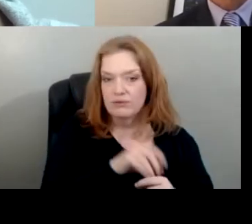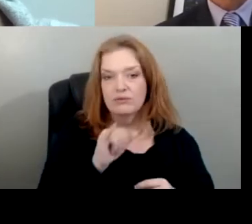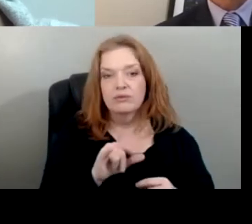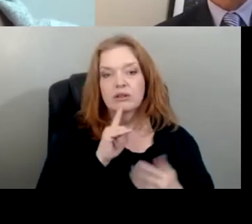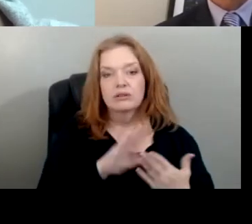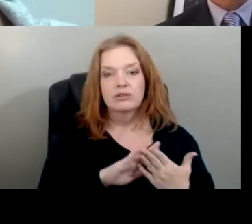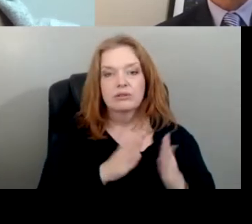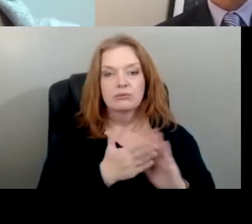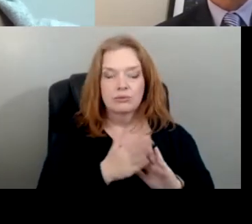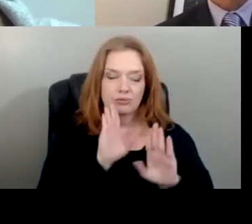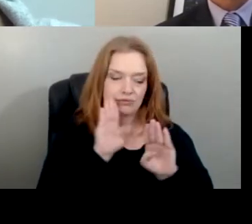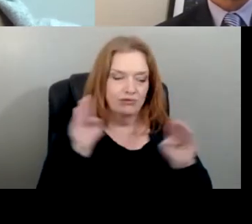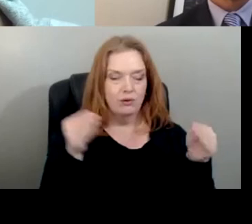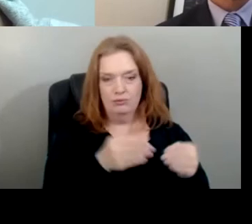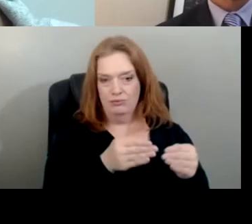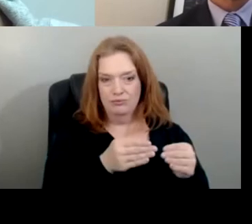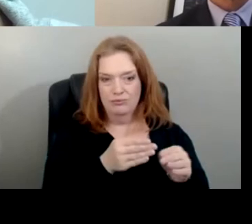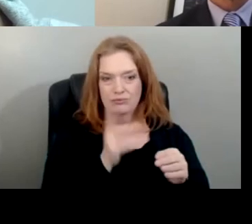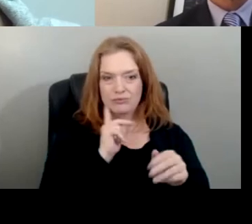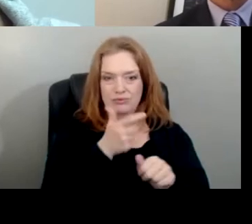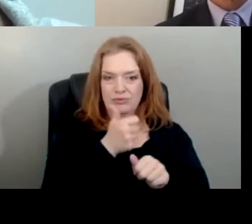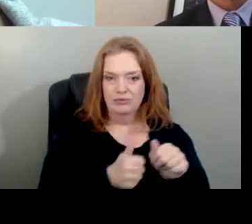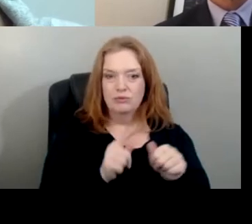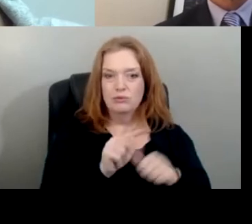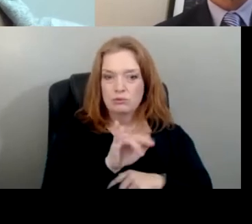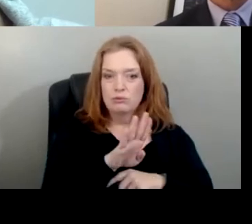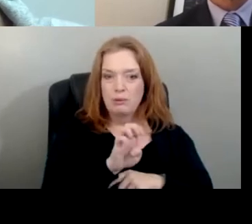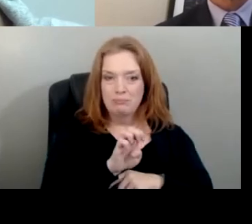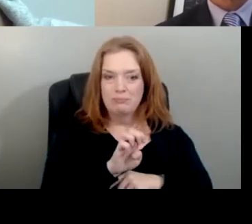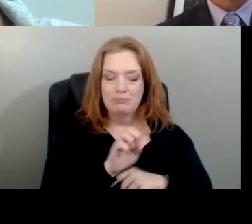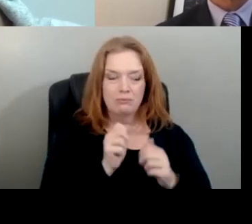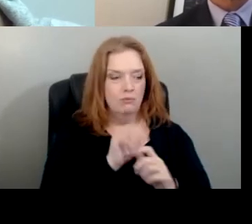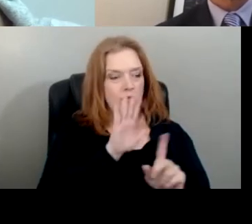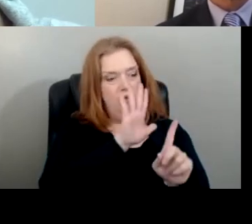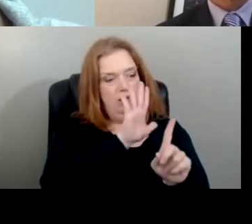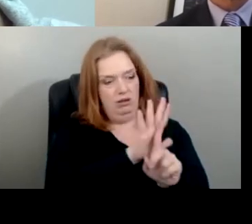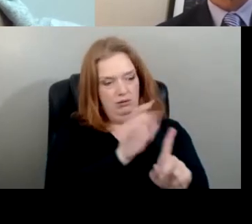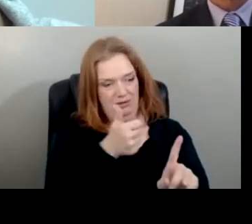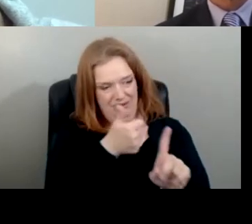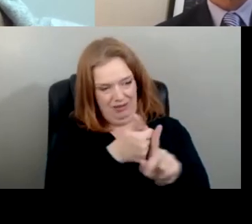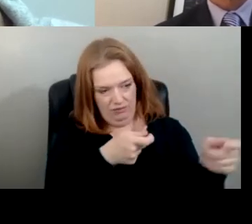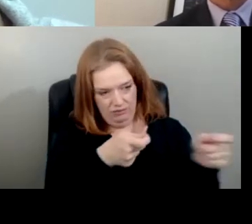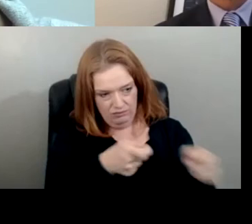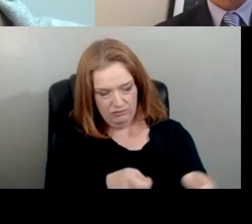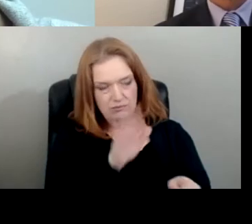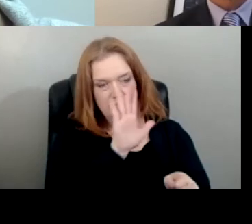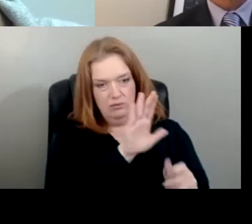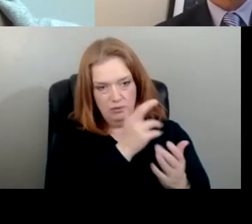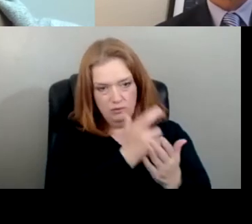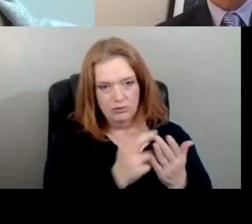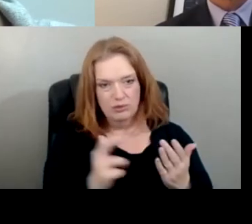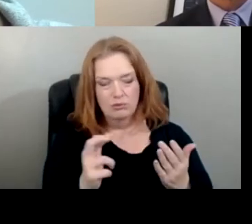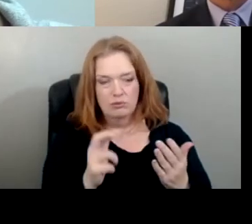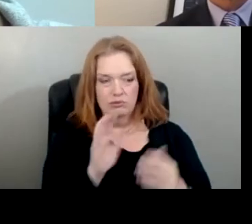community oriented and is going to work per tribe with their tribal sovereignty, with the resources that they have. this isn't